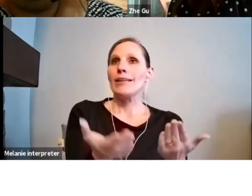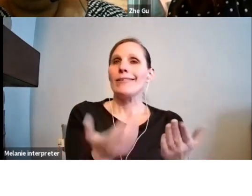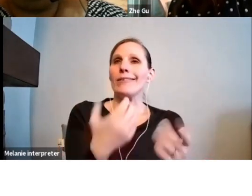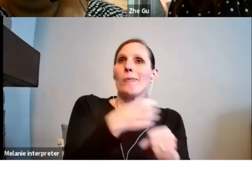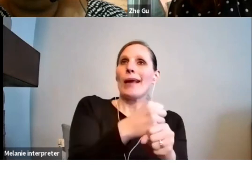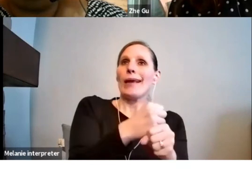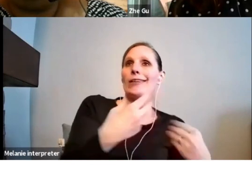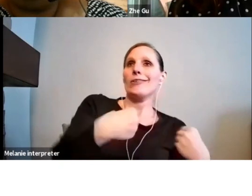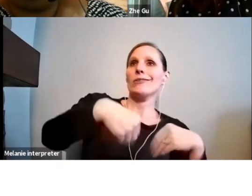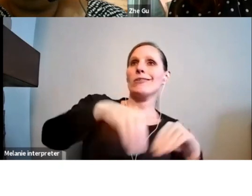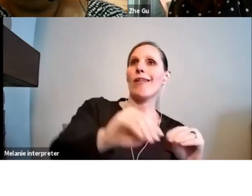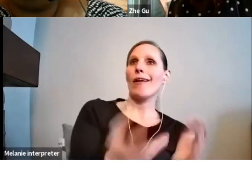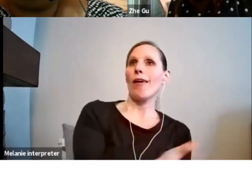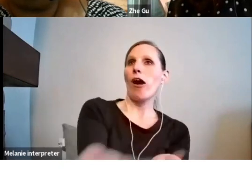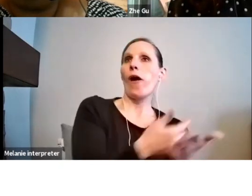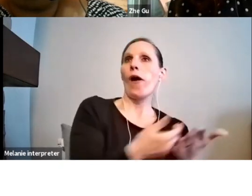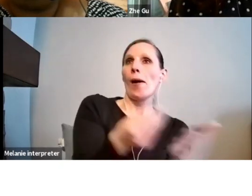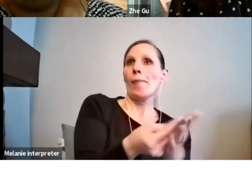So